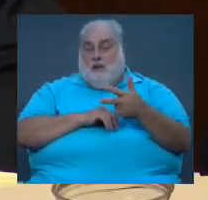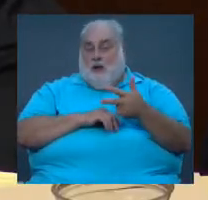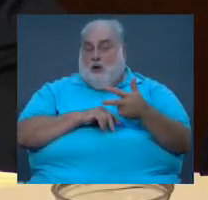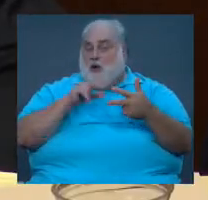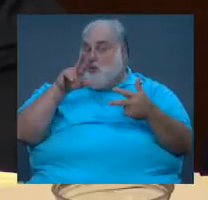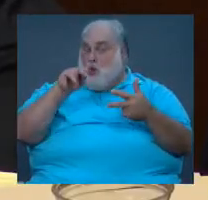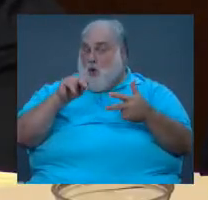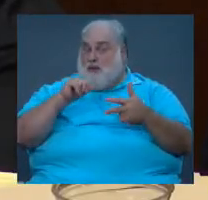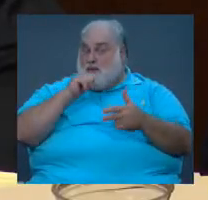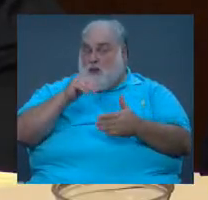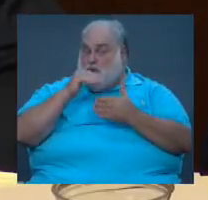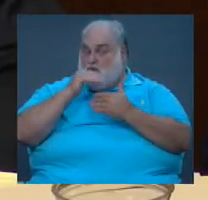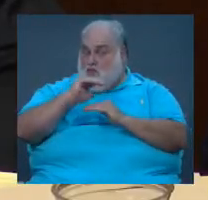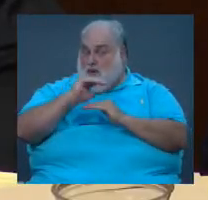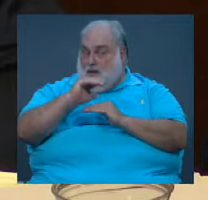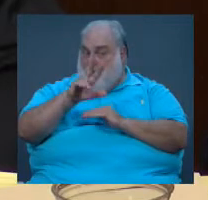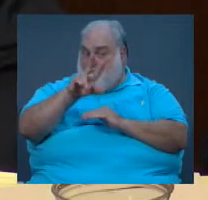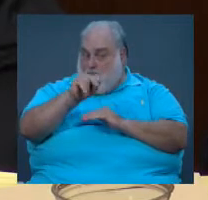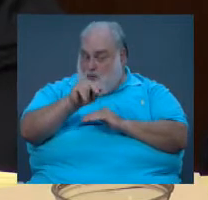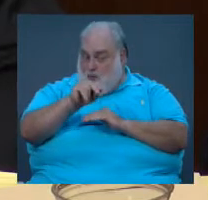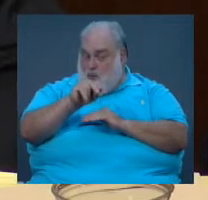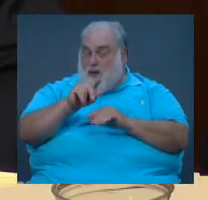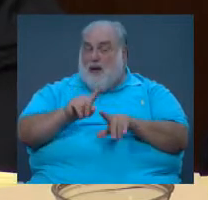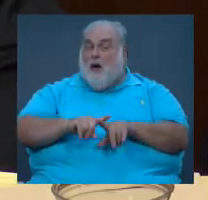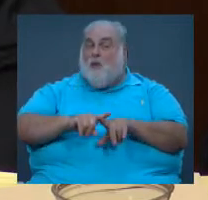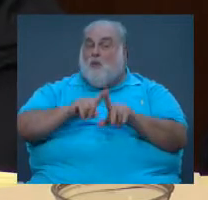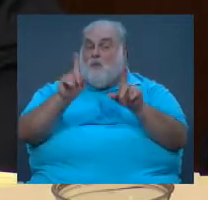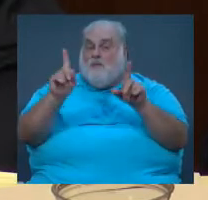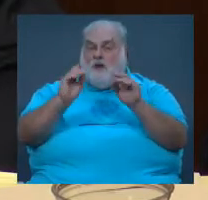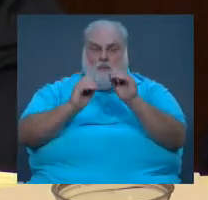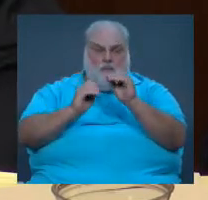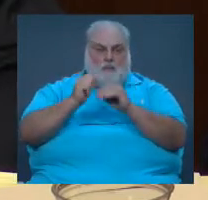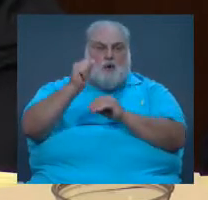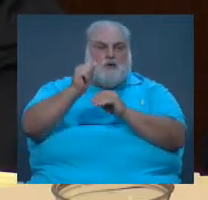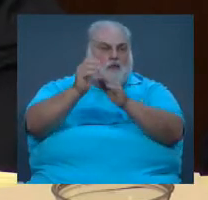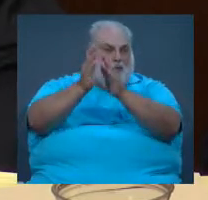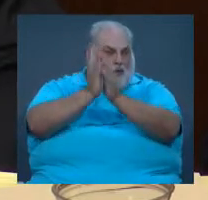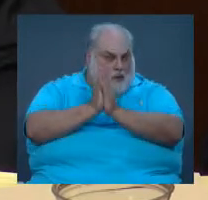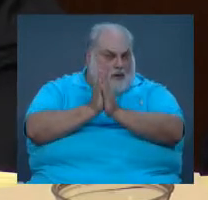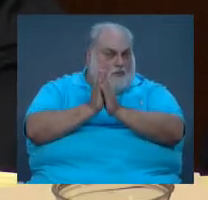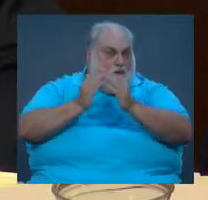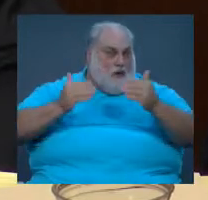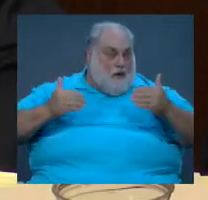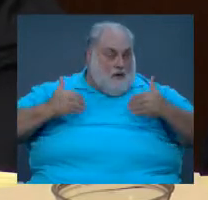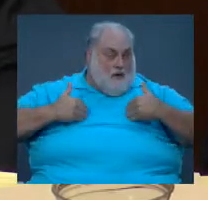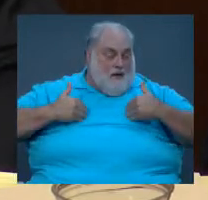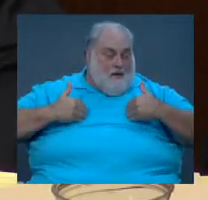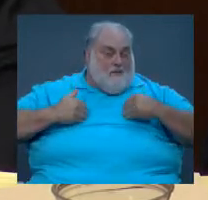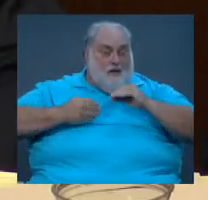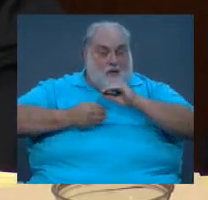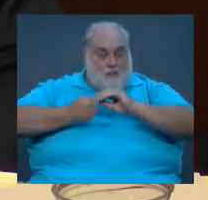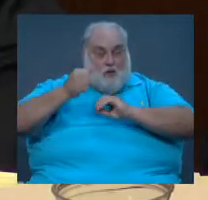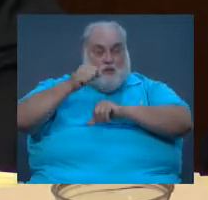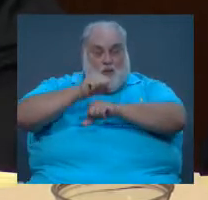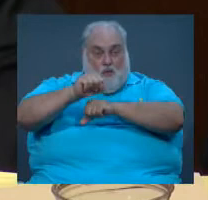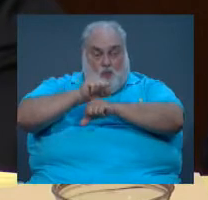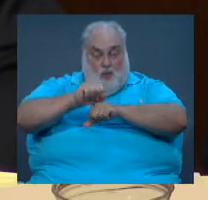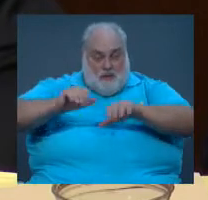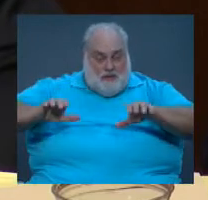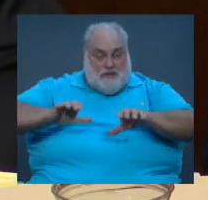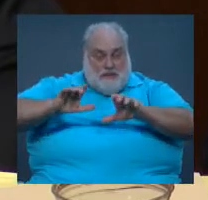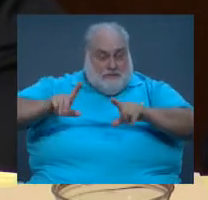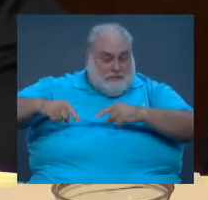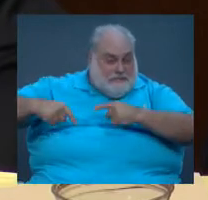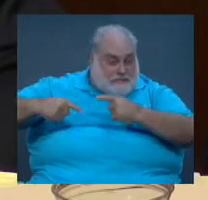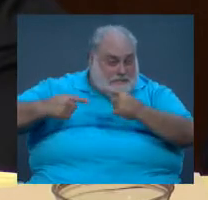not restricted. But I would say that the majority of the requests that we have received and the majority of the work that's been done has